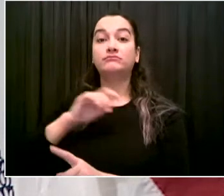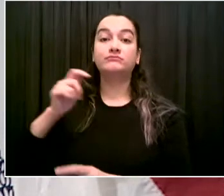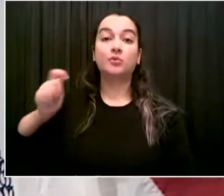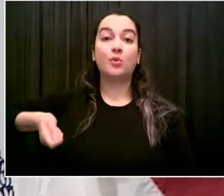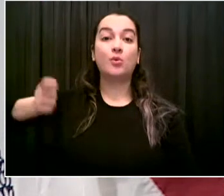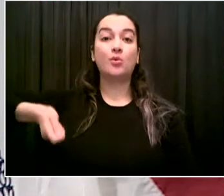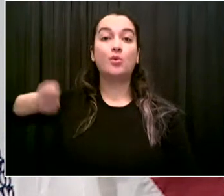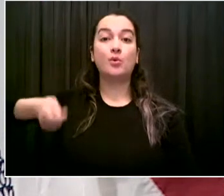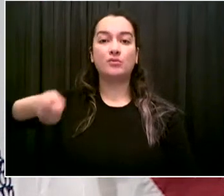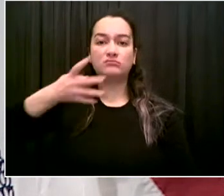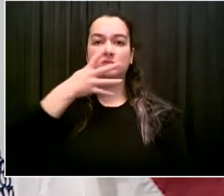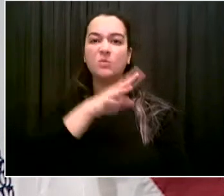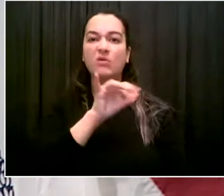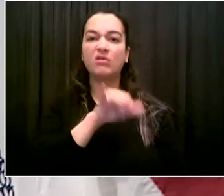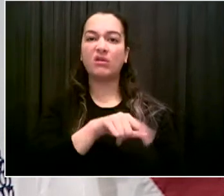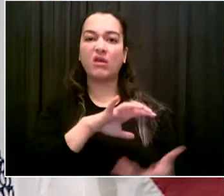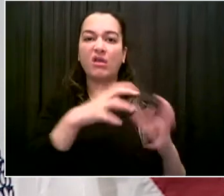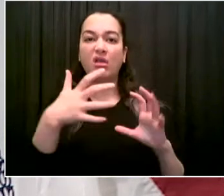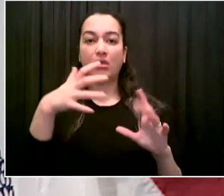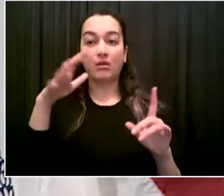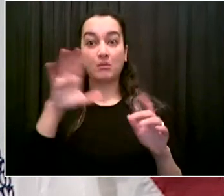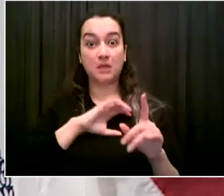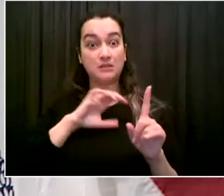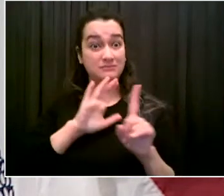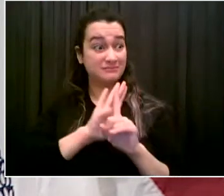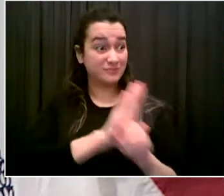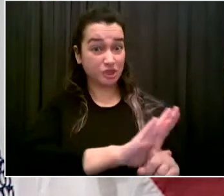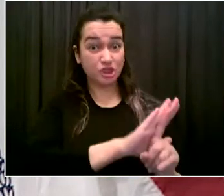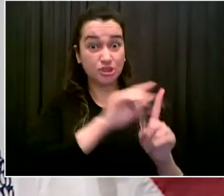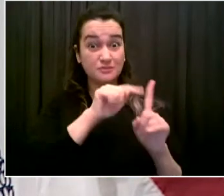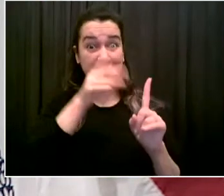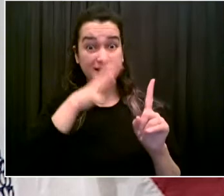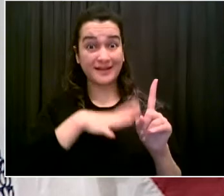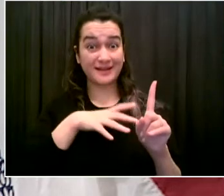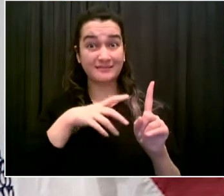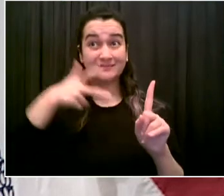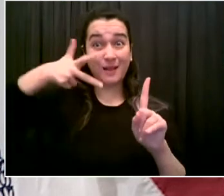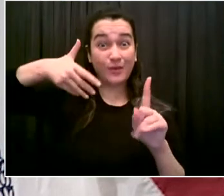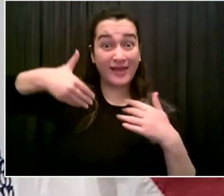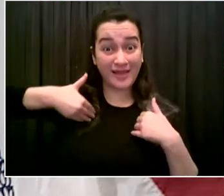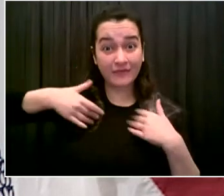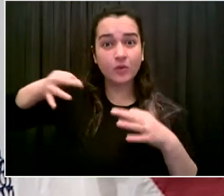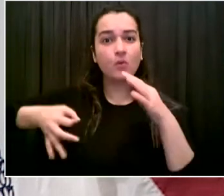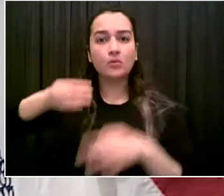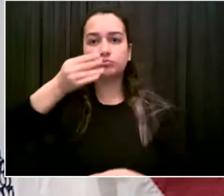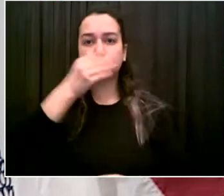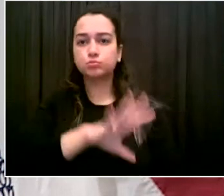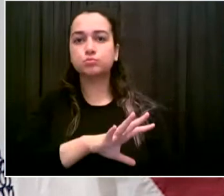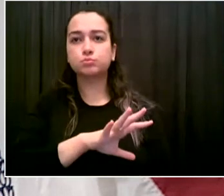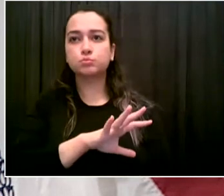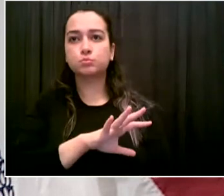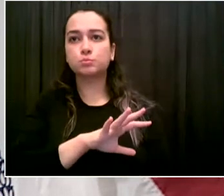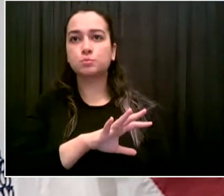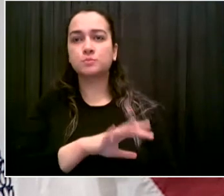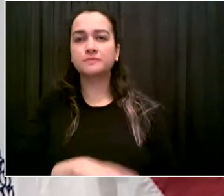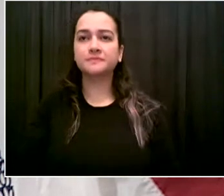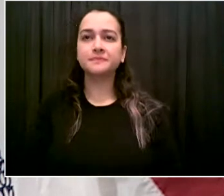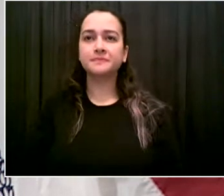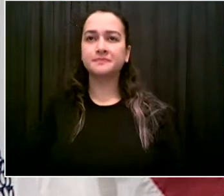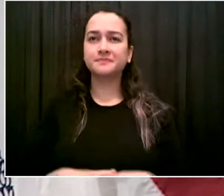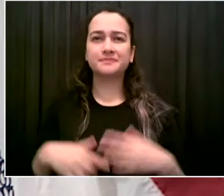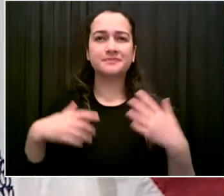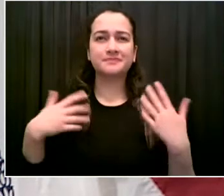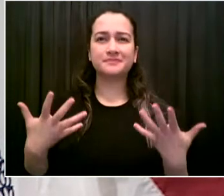kind of overrule the trial room cases, and also I'm wondering if commissioner says that this video actually exonerates the